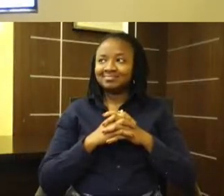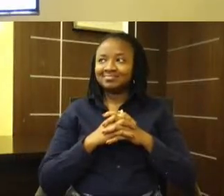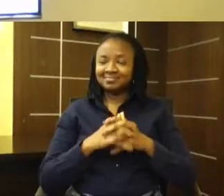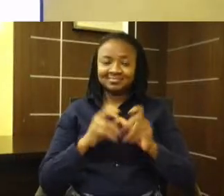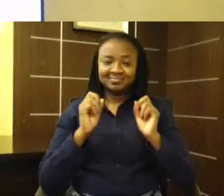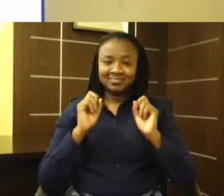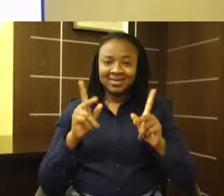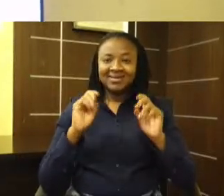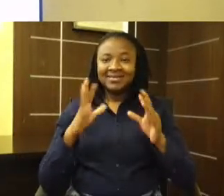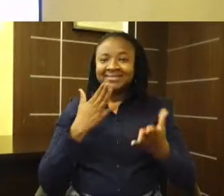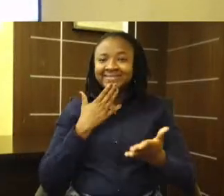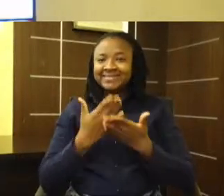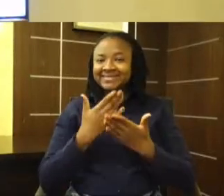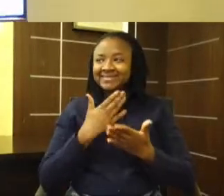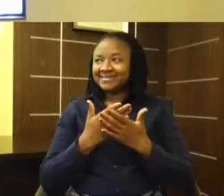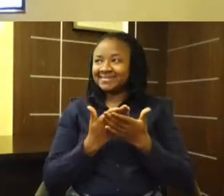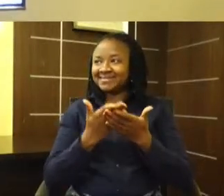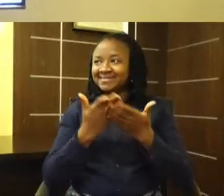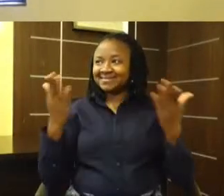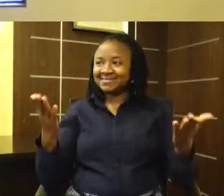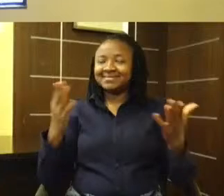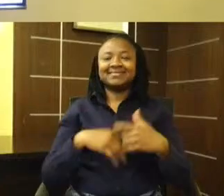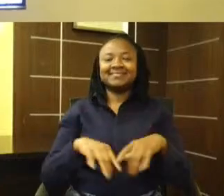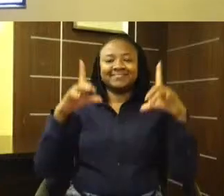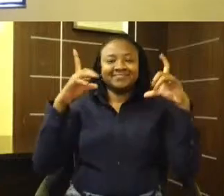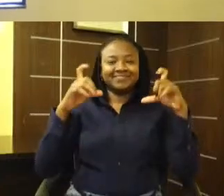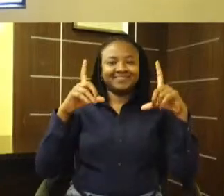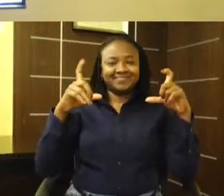Tafadhali asanteni sana kwa kupiga Gen Z picha.